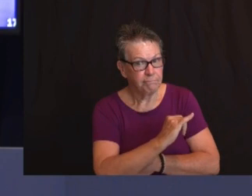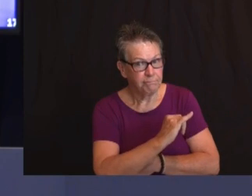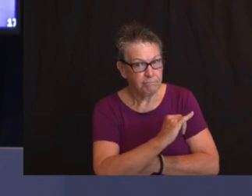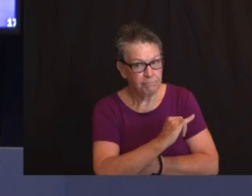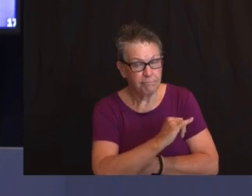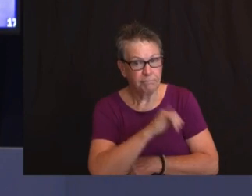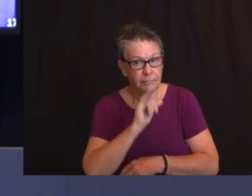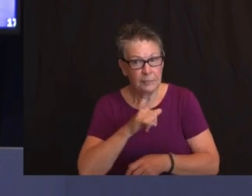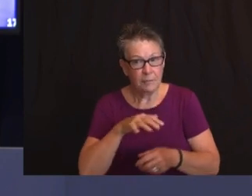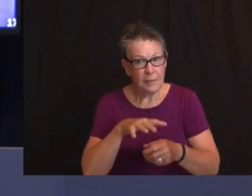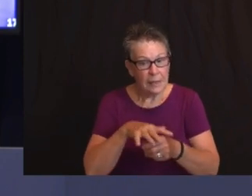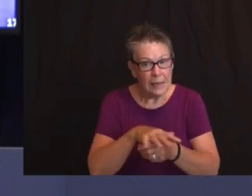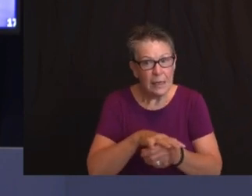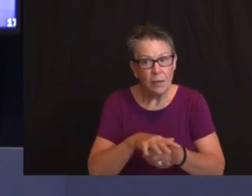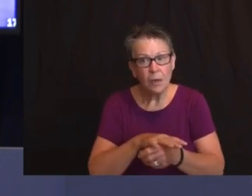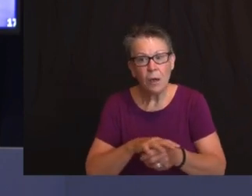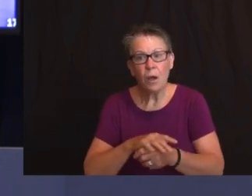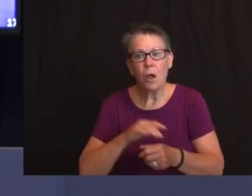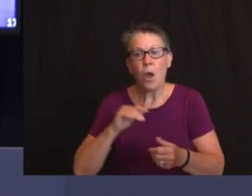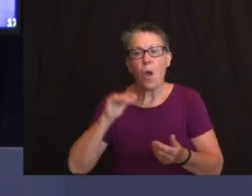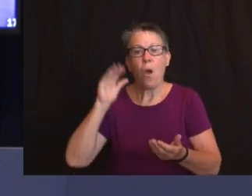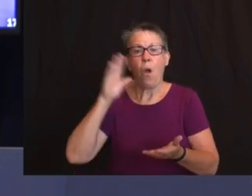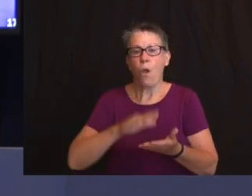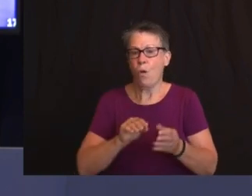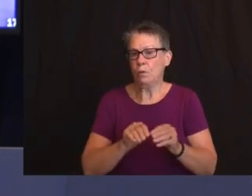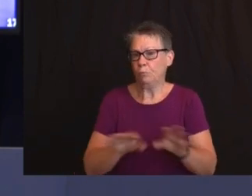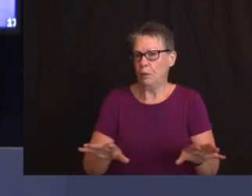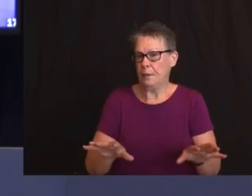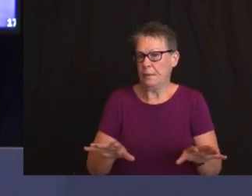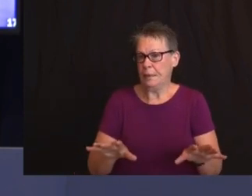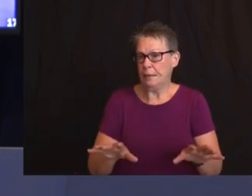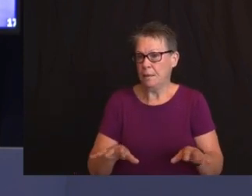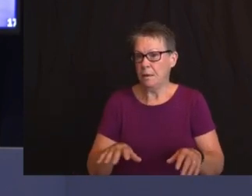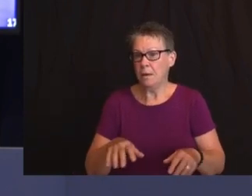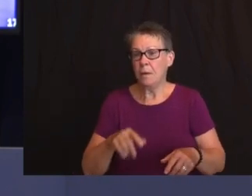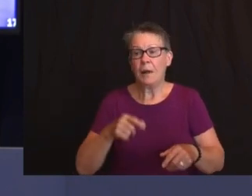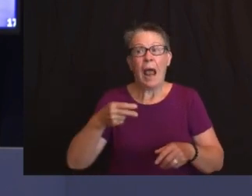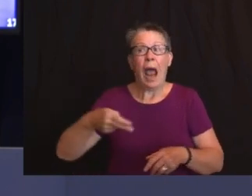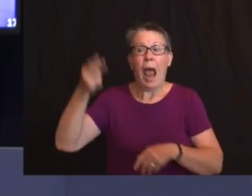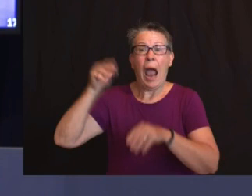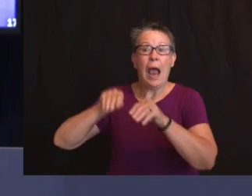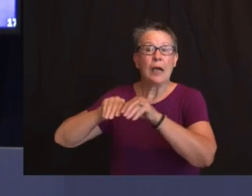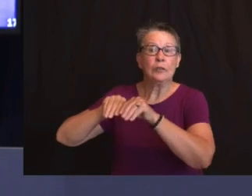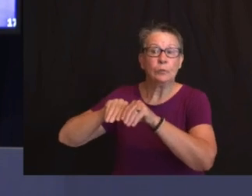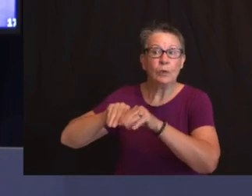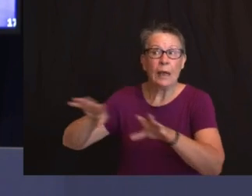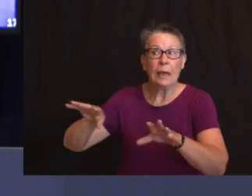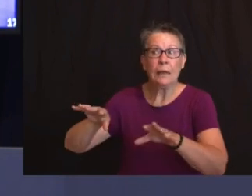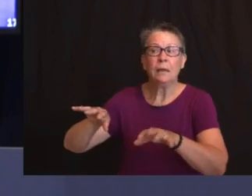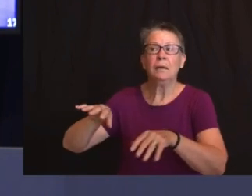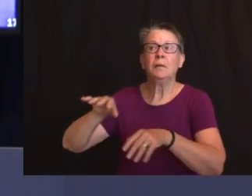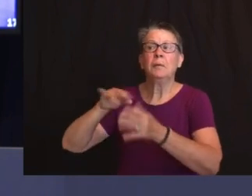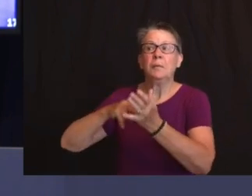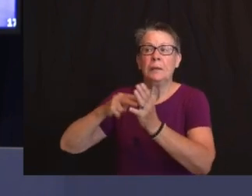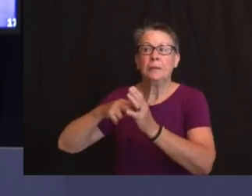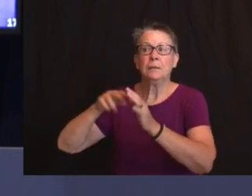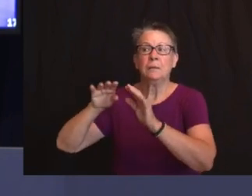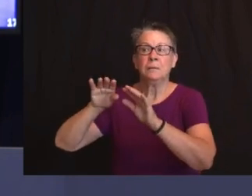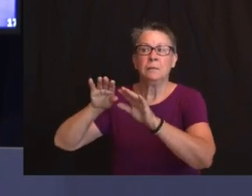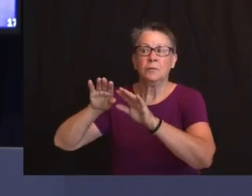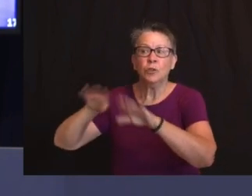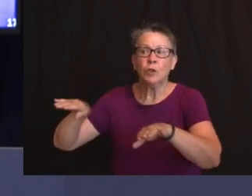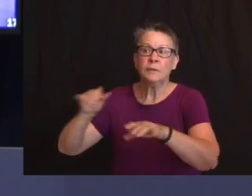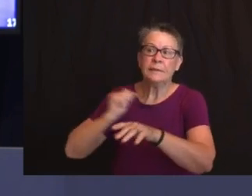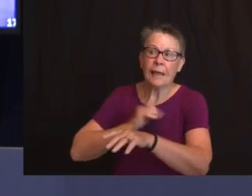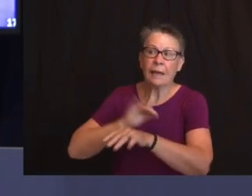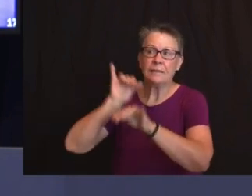days in regions with high or very high risk. Anyone who tests positive by rapid antigen test and